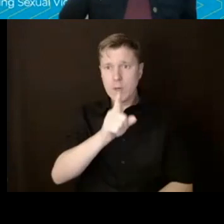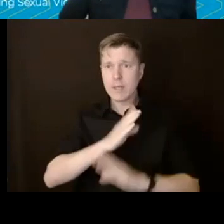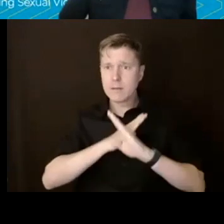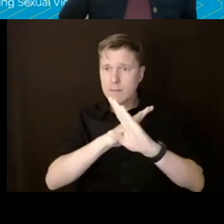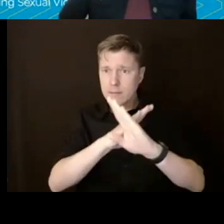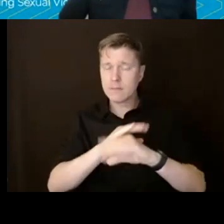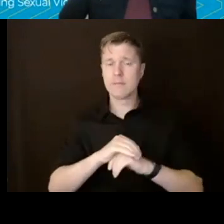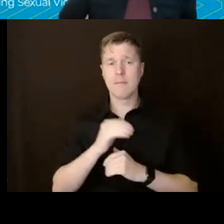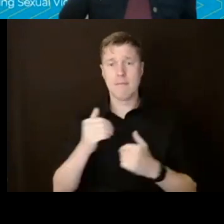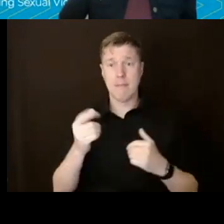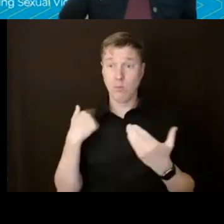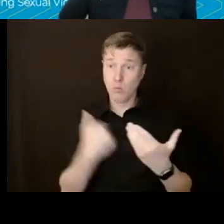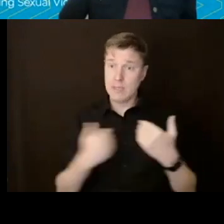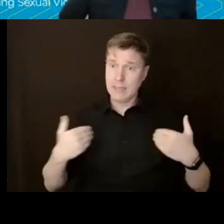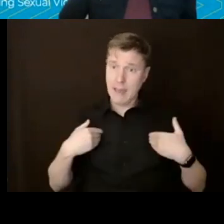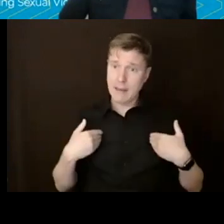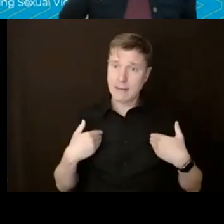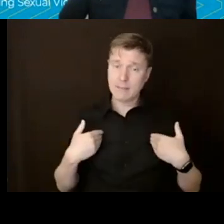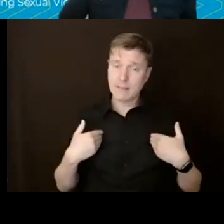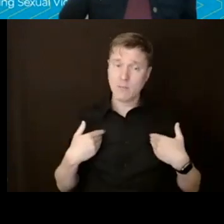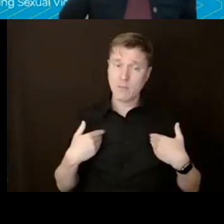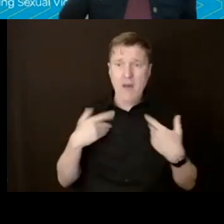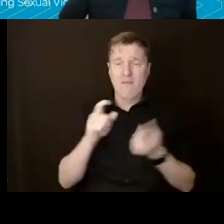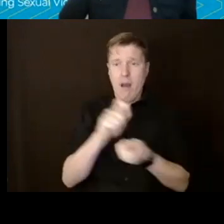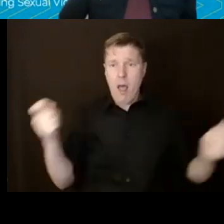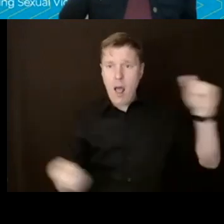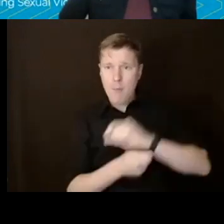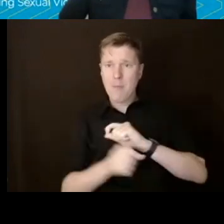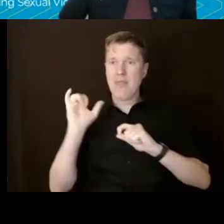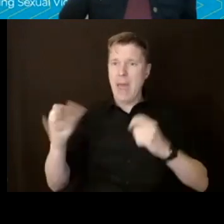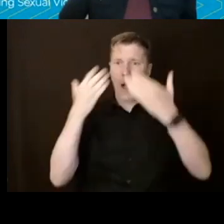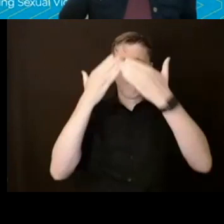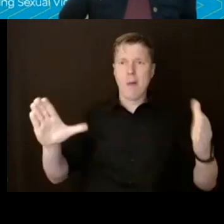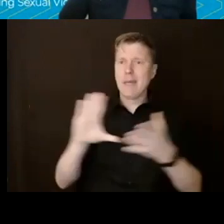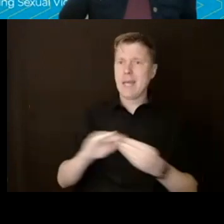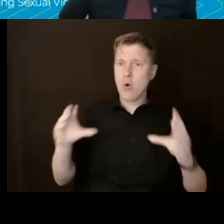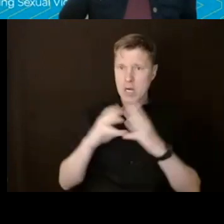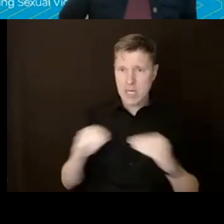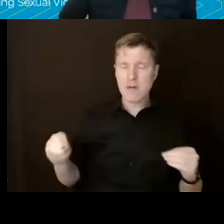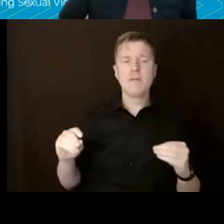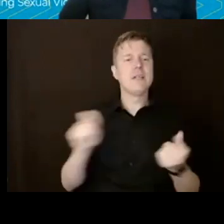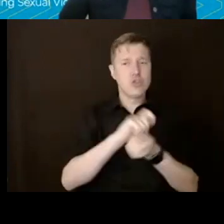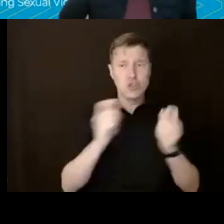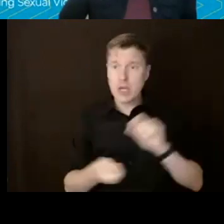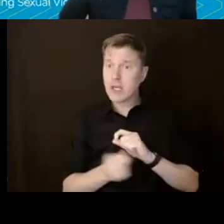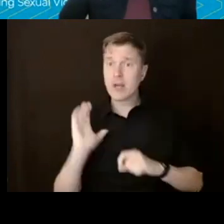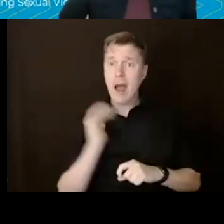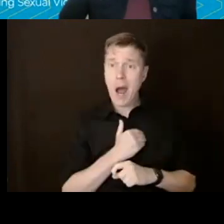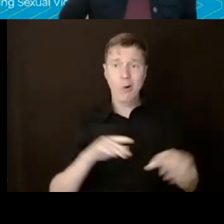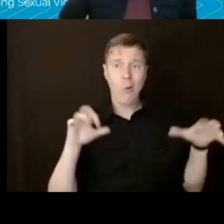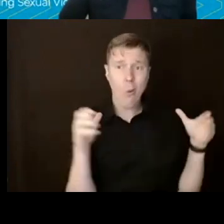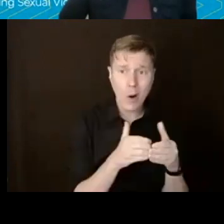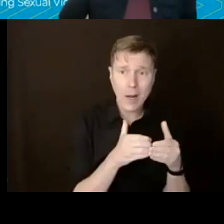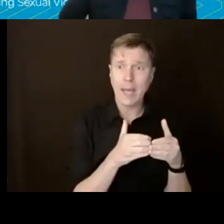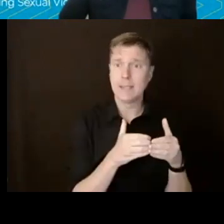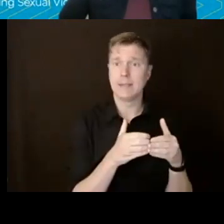we can actually shift a public narrative and leverage our coalition spaces, our organizing spaces, our faith